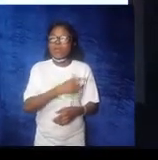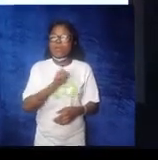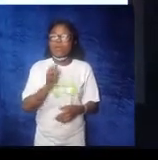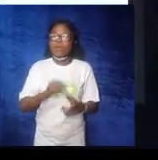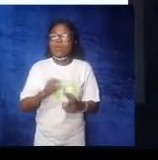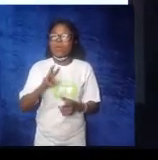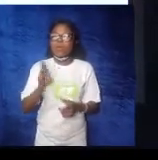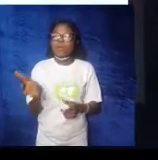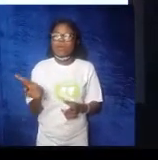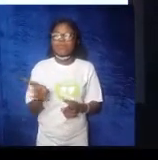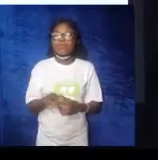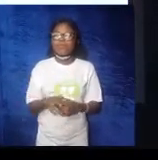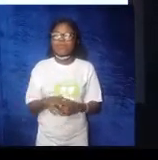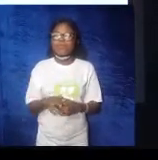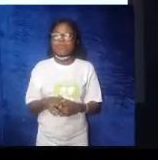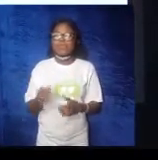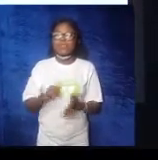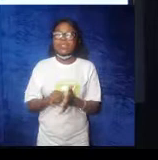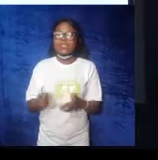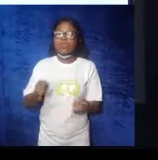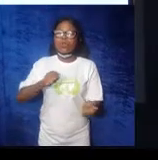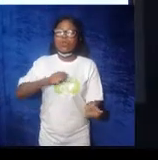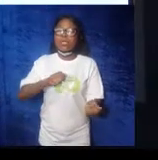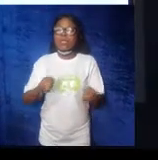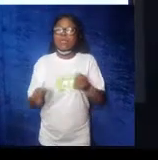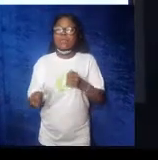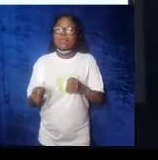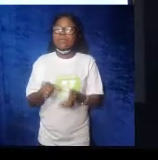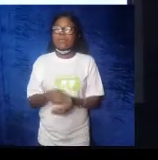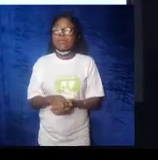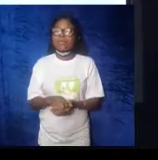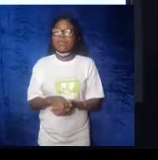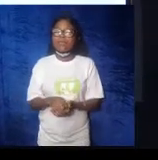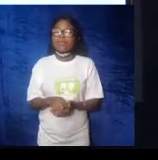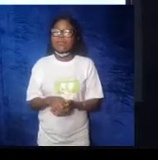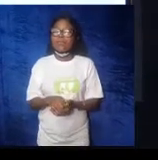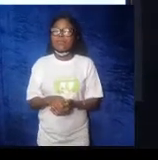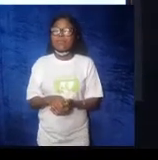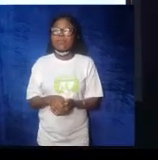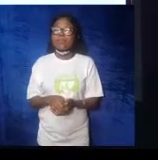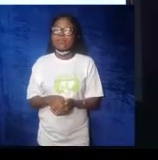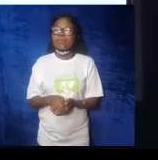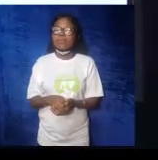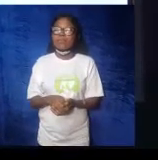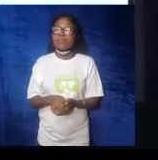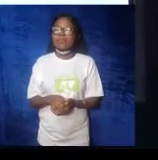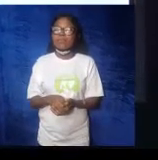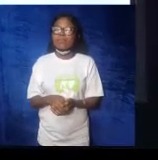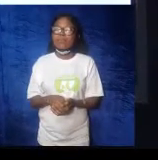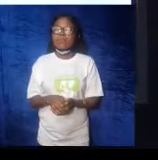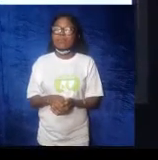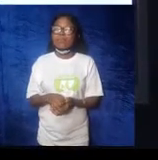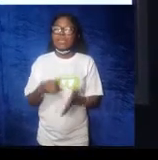to the top or down. So which angle is alternate?